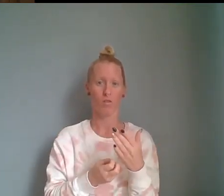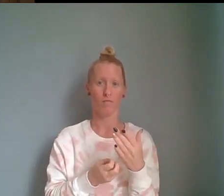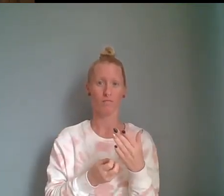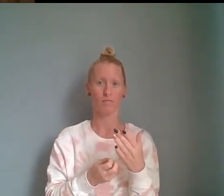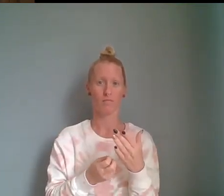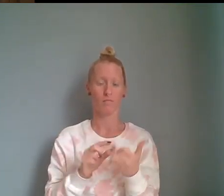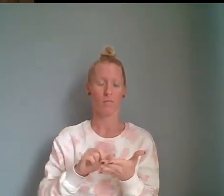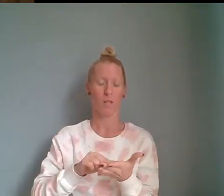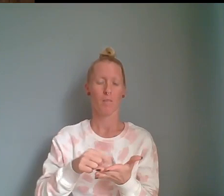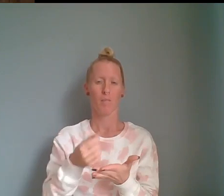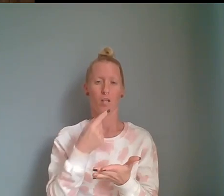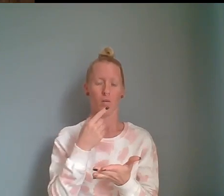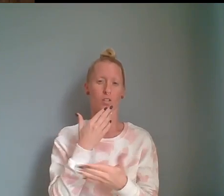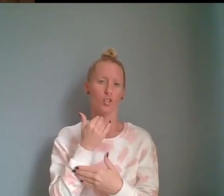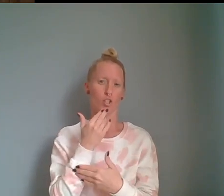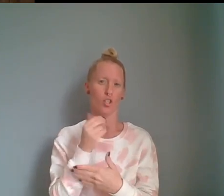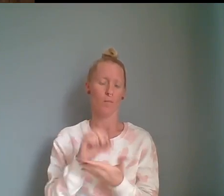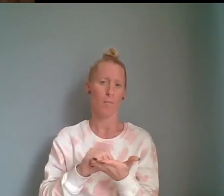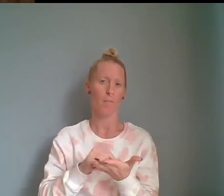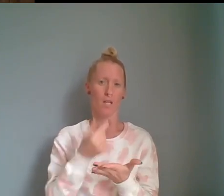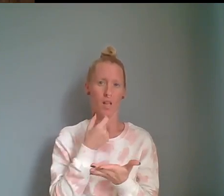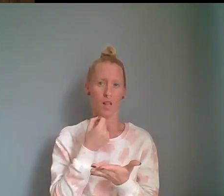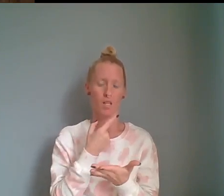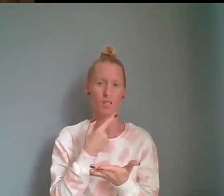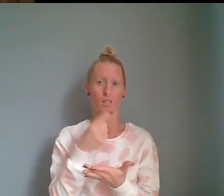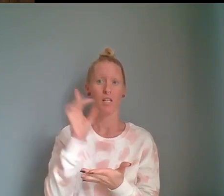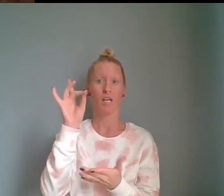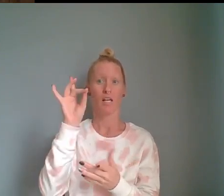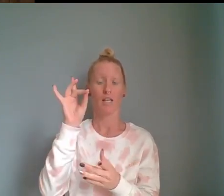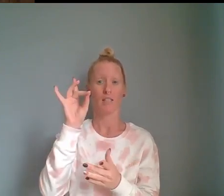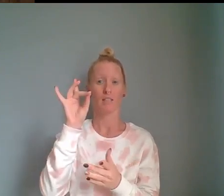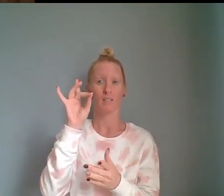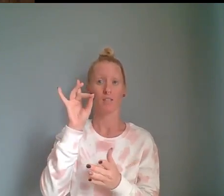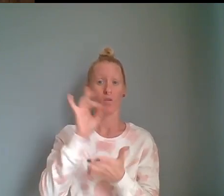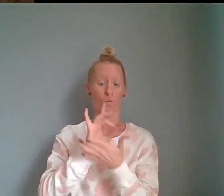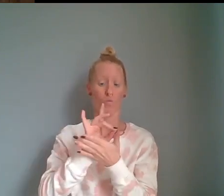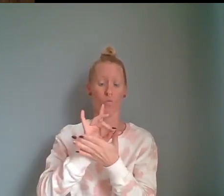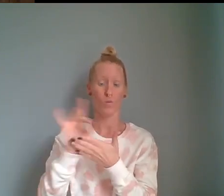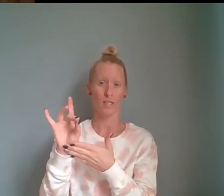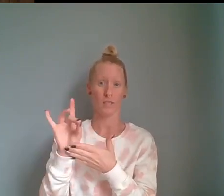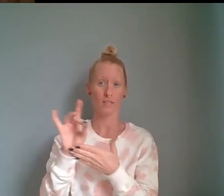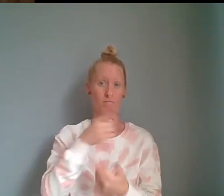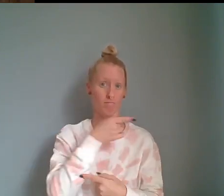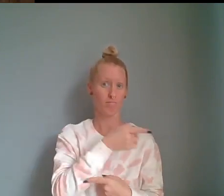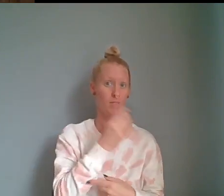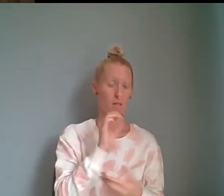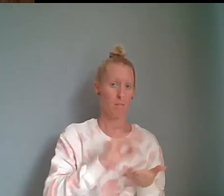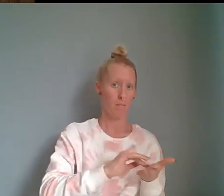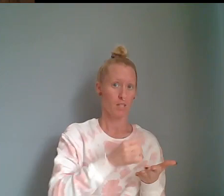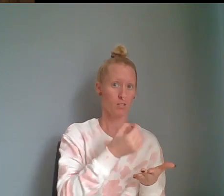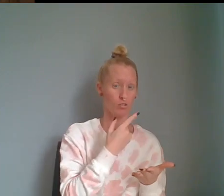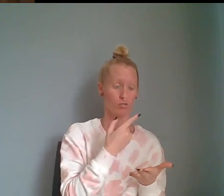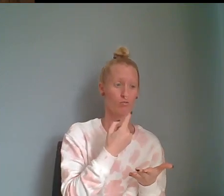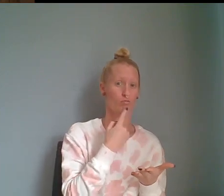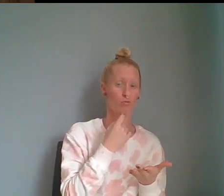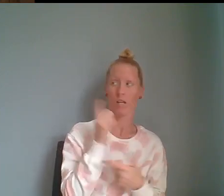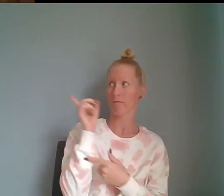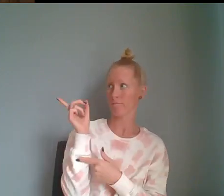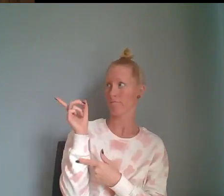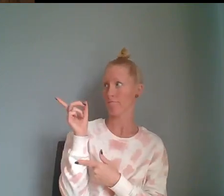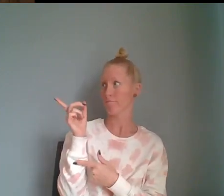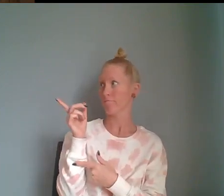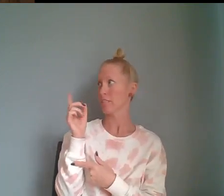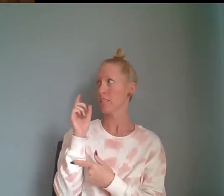just got a pill, but it was a sugar pill. At 8 weeks, the Paxil group, which is in red, and the CBT group, which is in